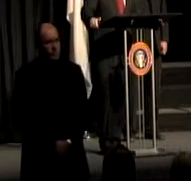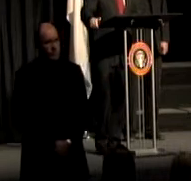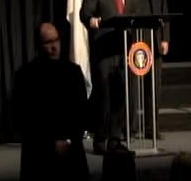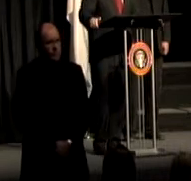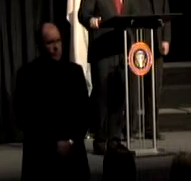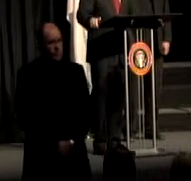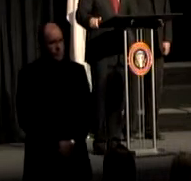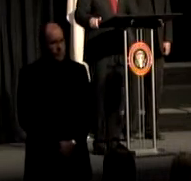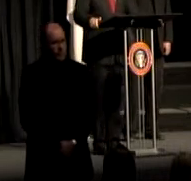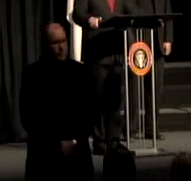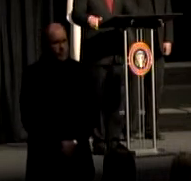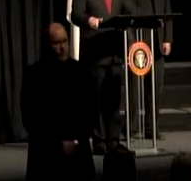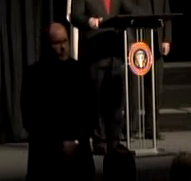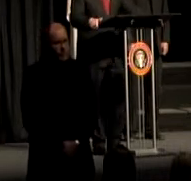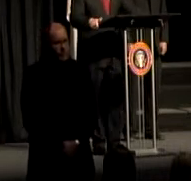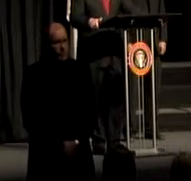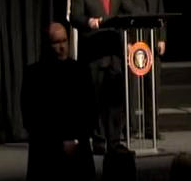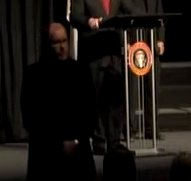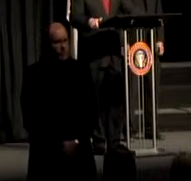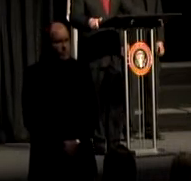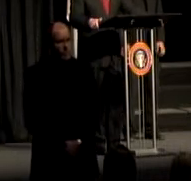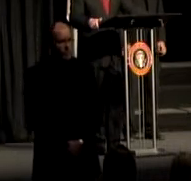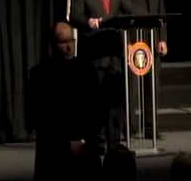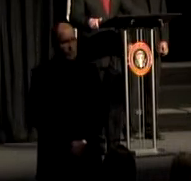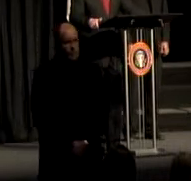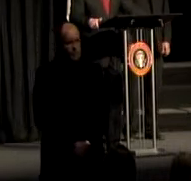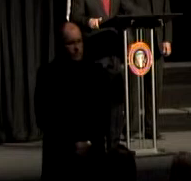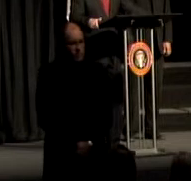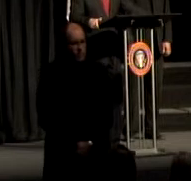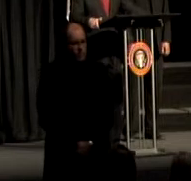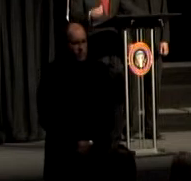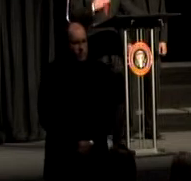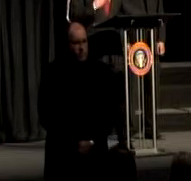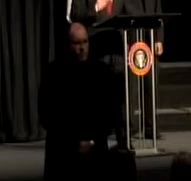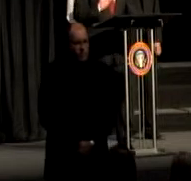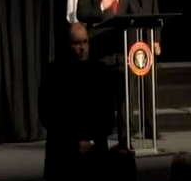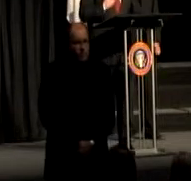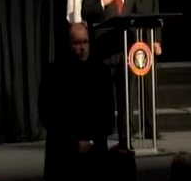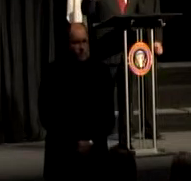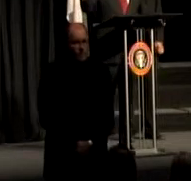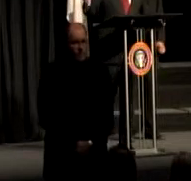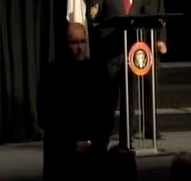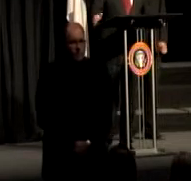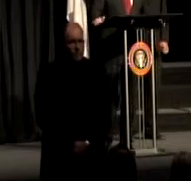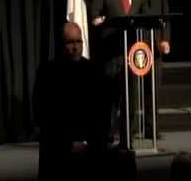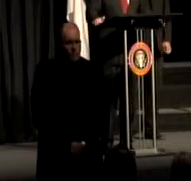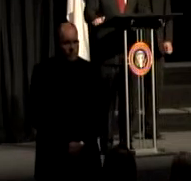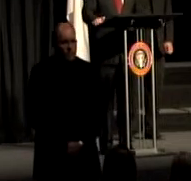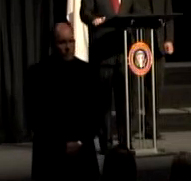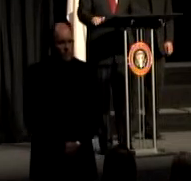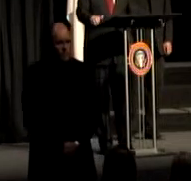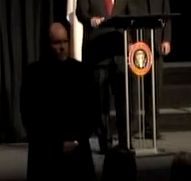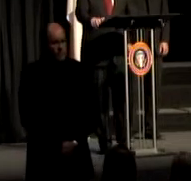and allow God to know that you're grateful allow God to know your heart I still need you